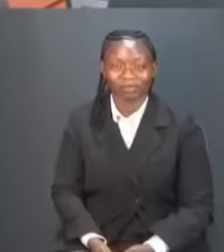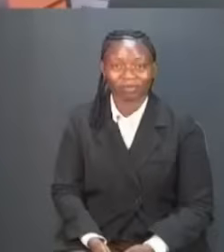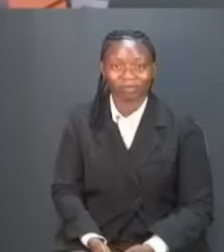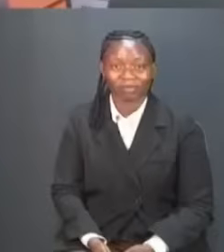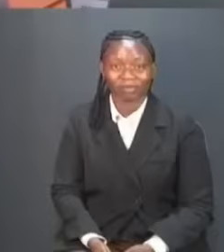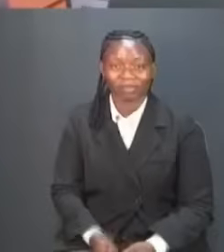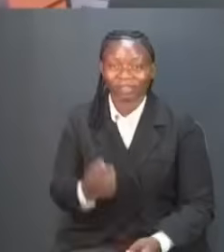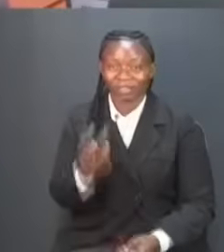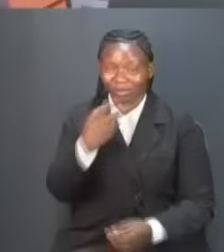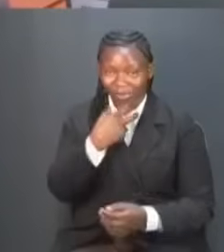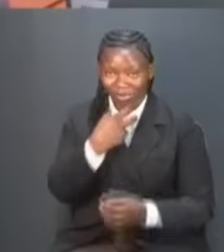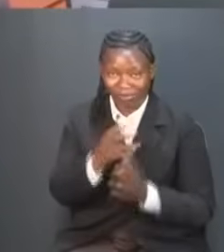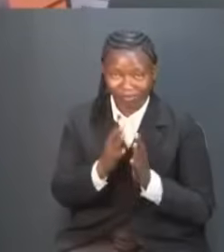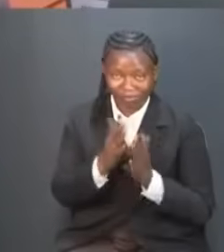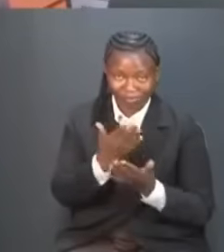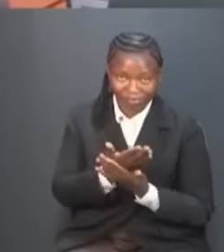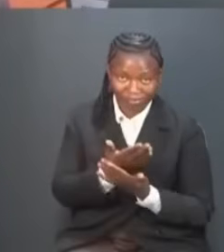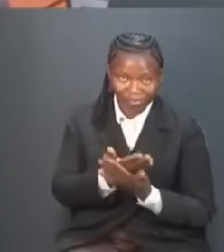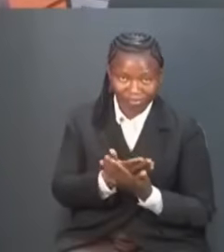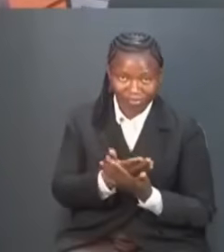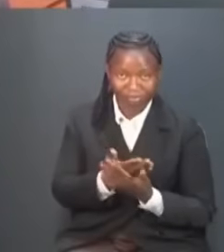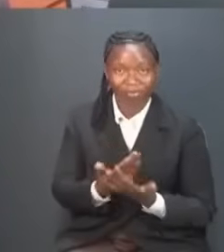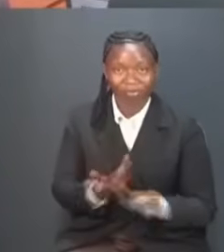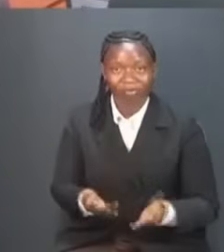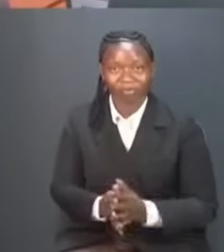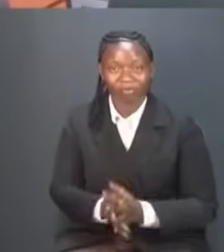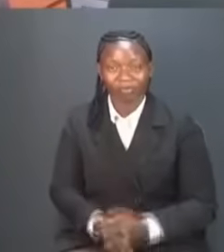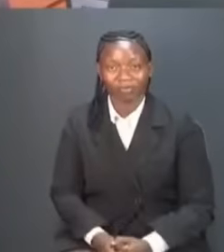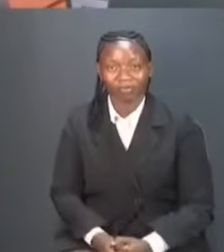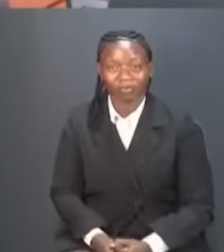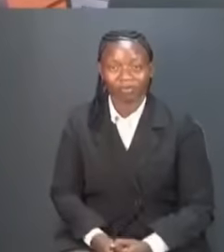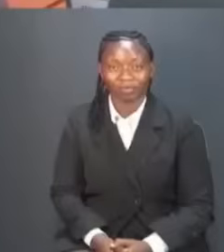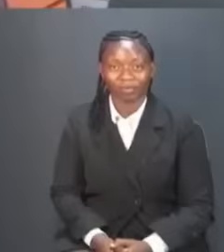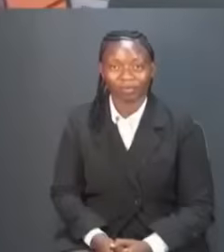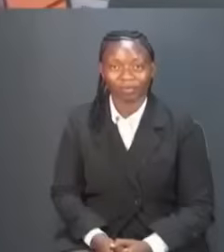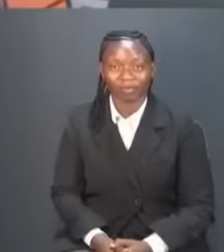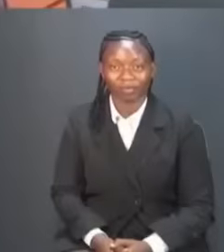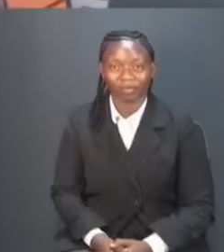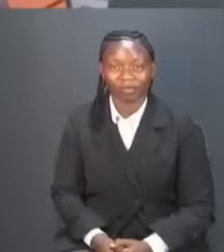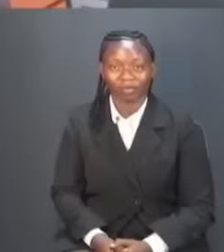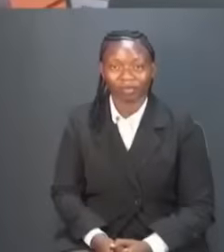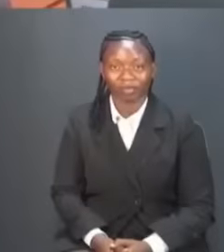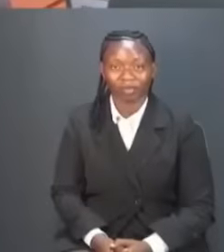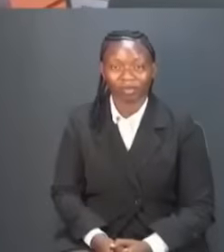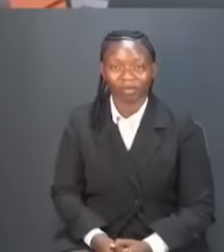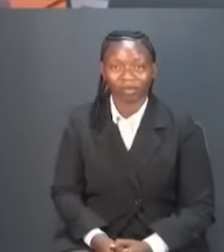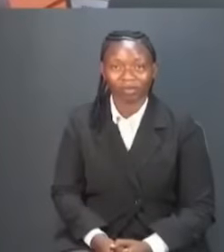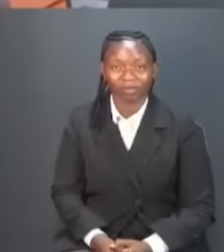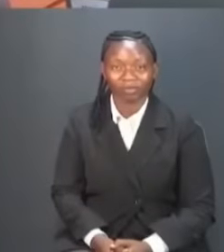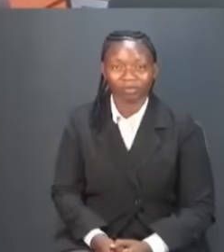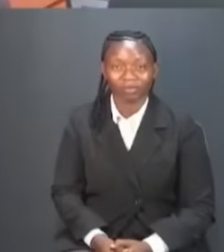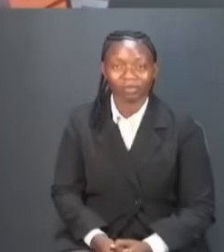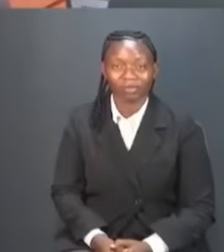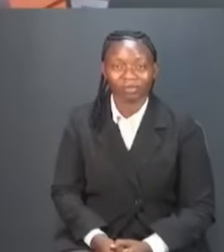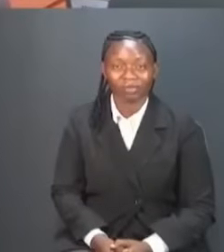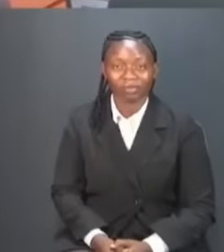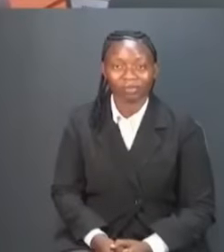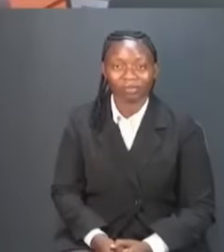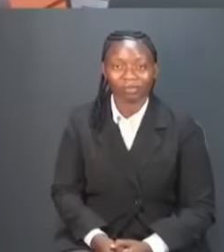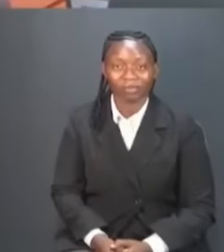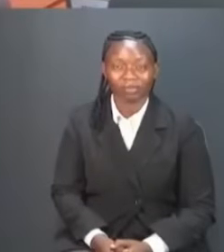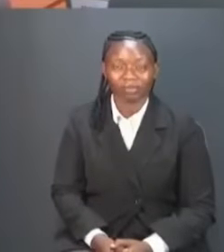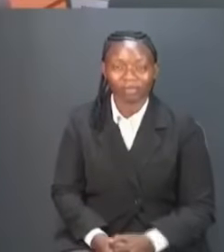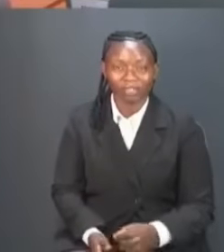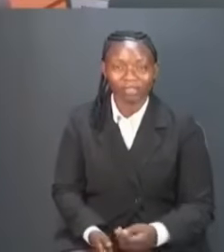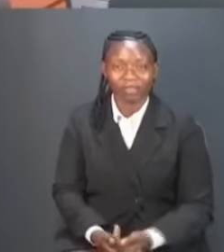humble prayer is that we humbly pray for a variation so that we can take the question standing in the name of the Minister for